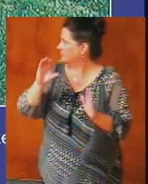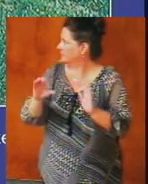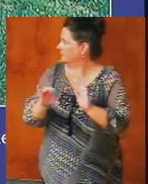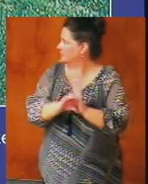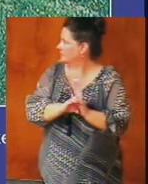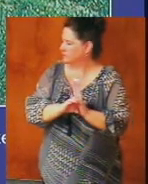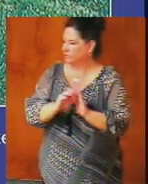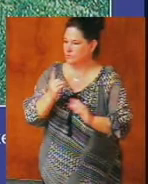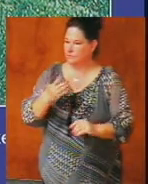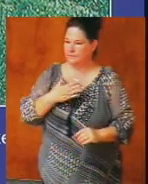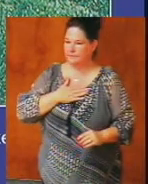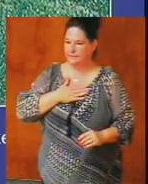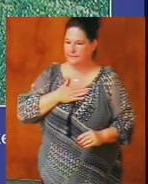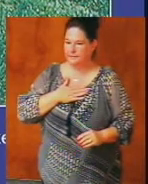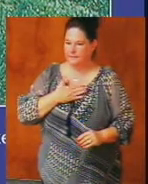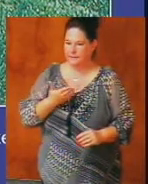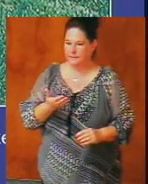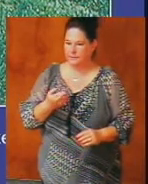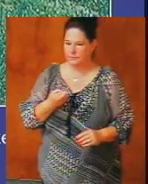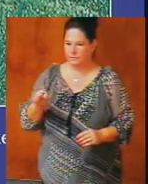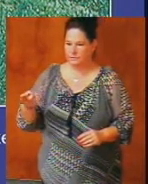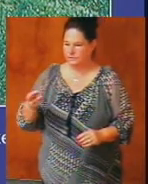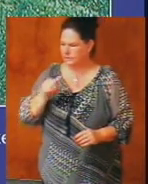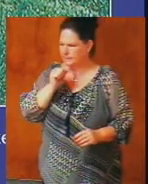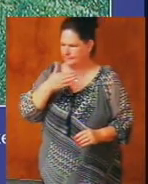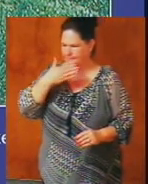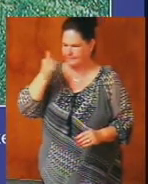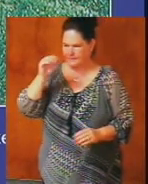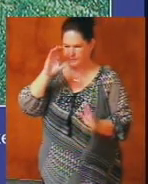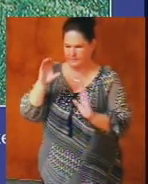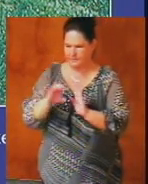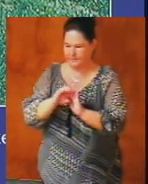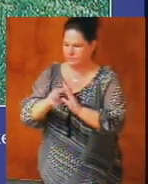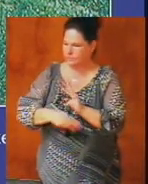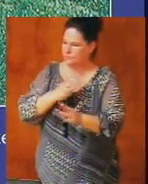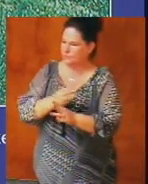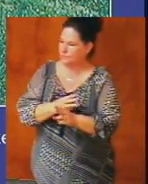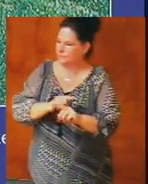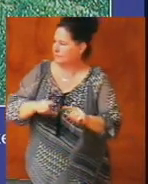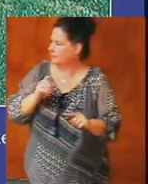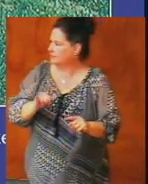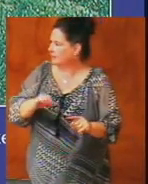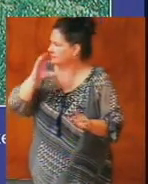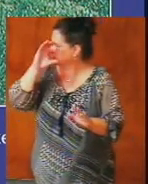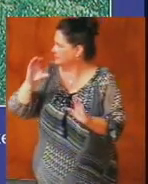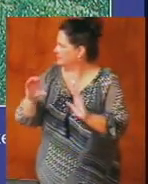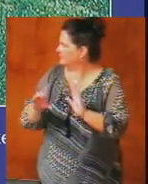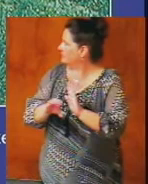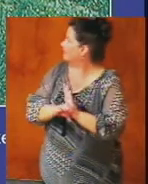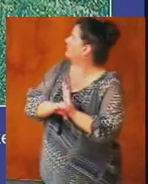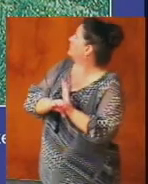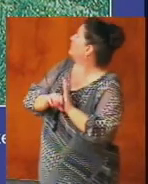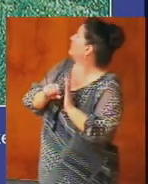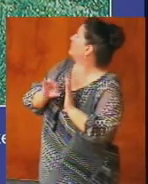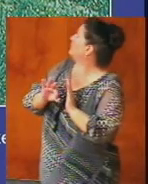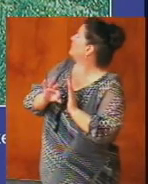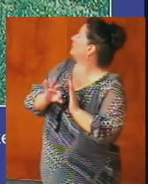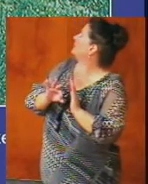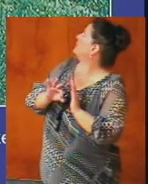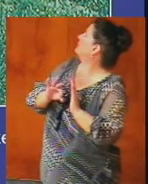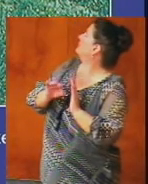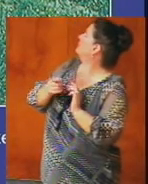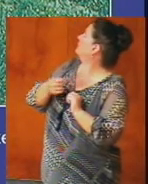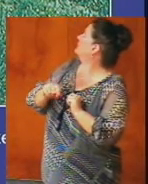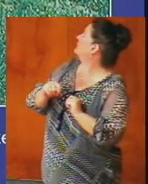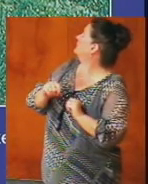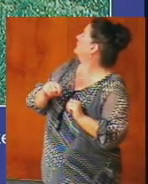my resources. It's not the best picture in the world, but that is a picture of the tell